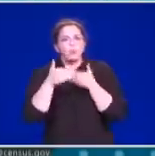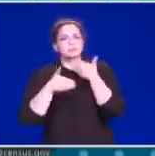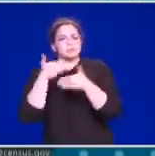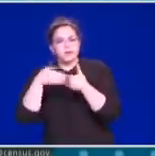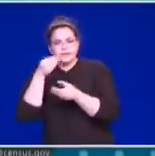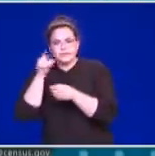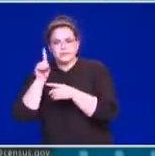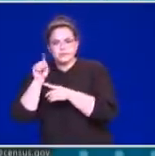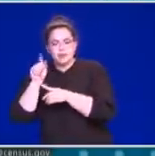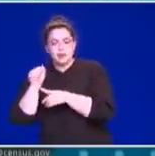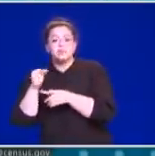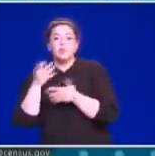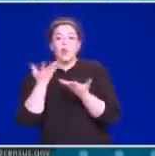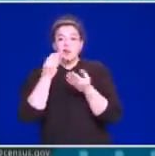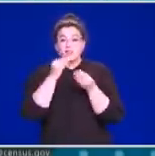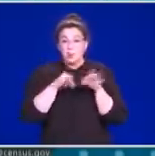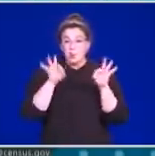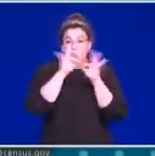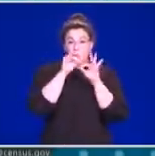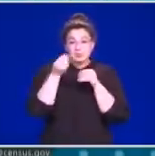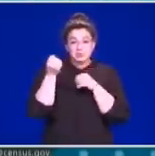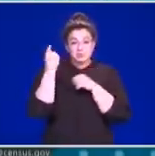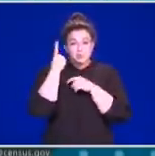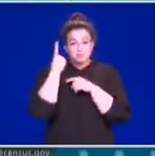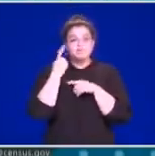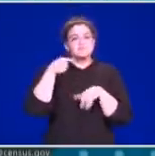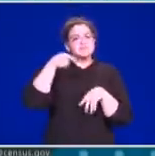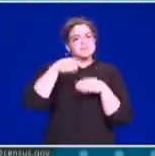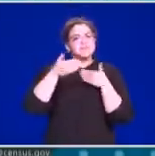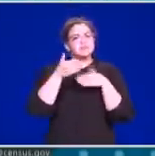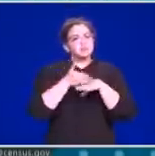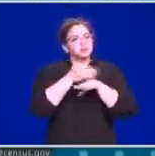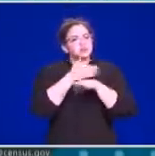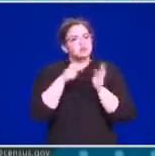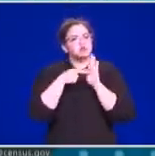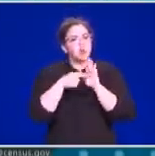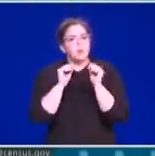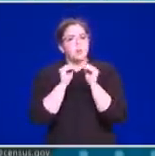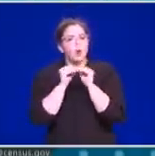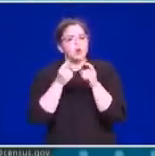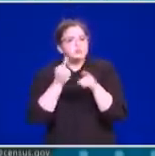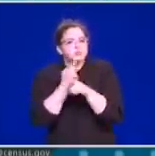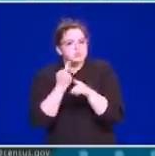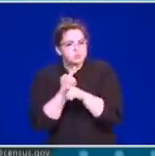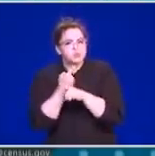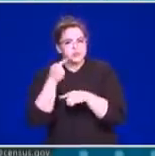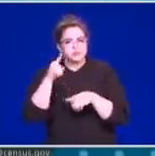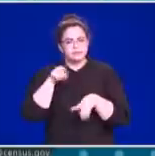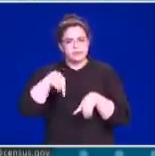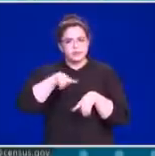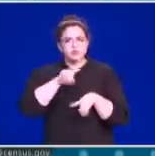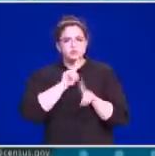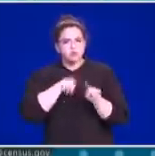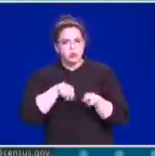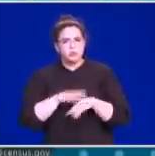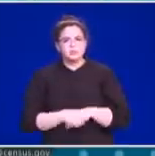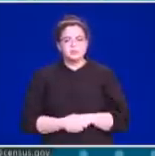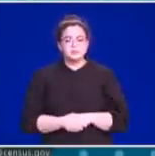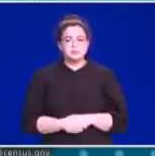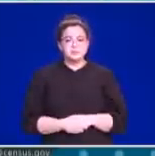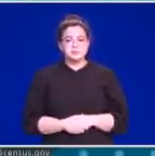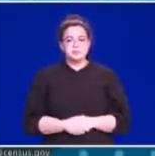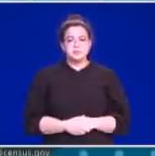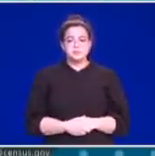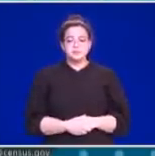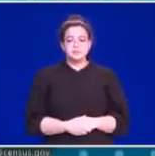really important to keep in mind is these are improvements to help us see more accuracy in the 2020 census results, given the improvements that we've made